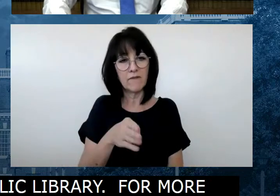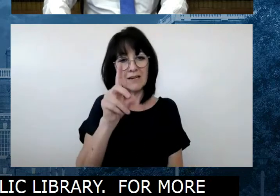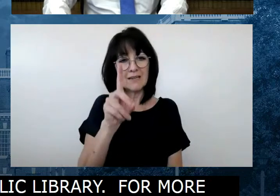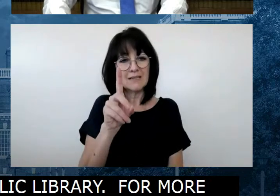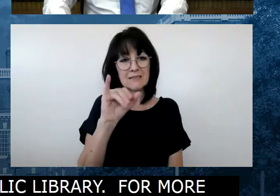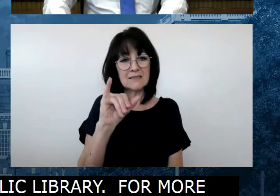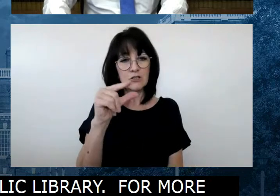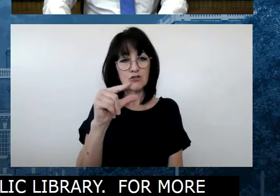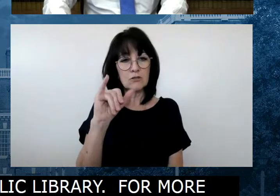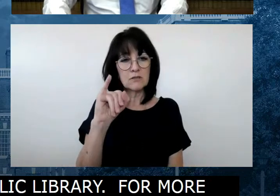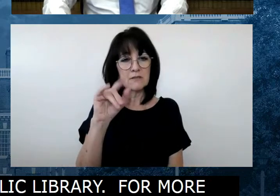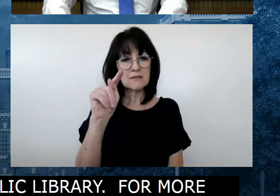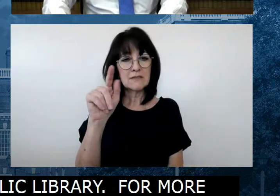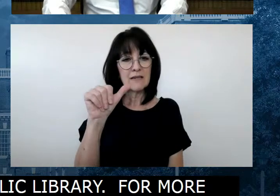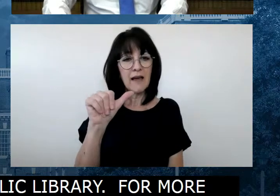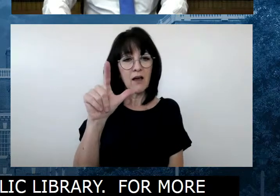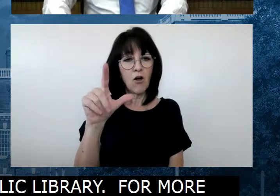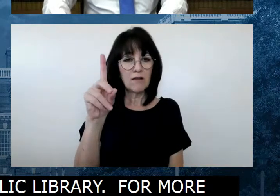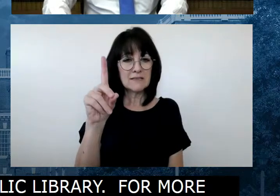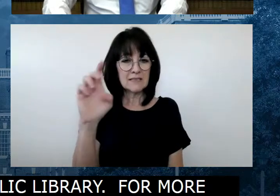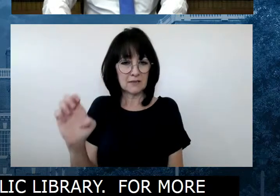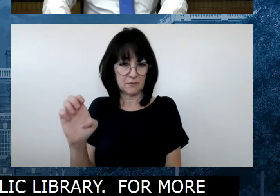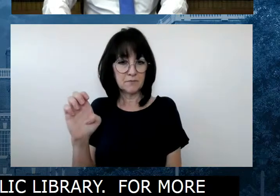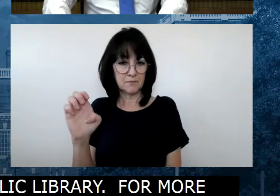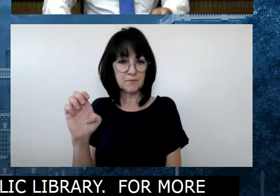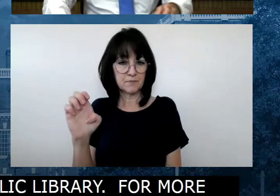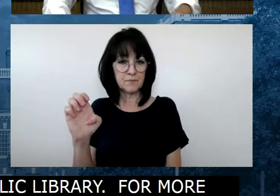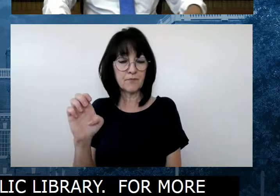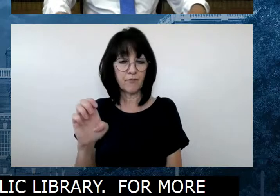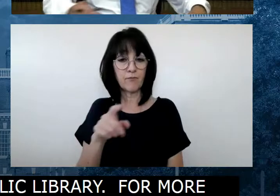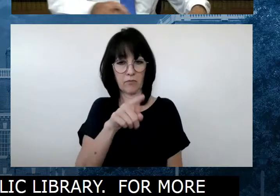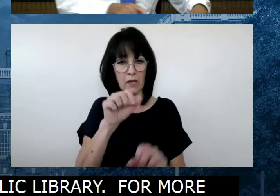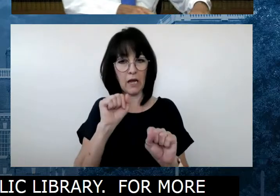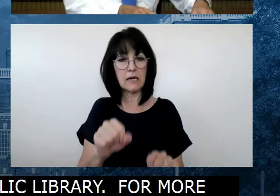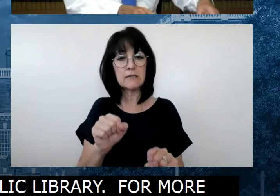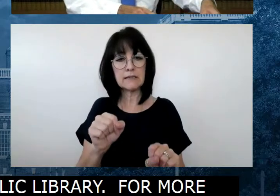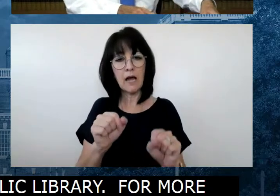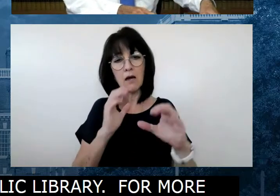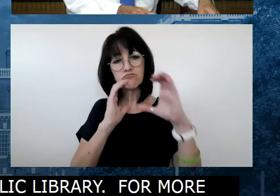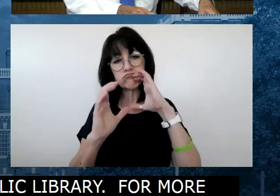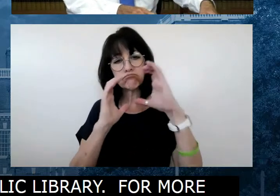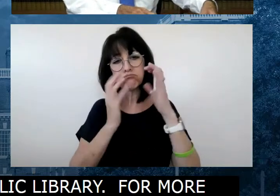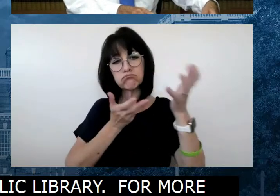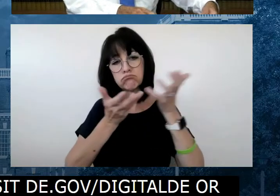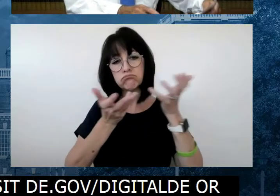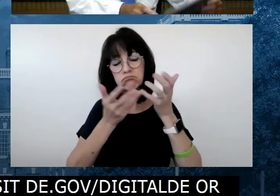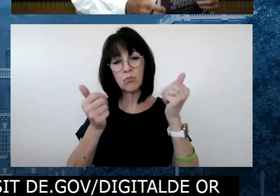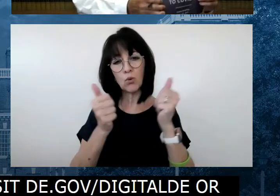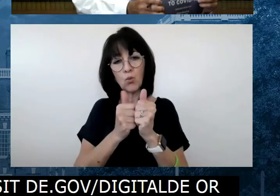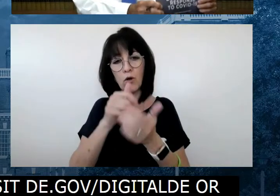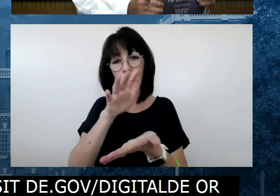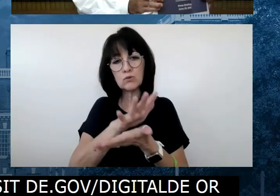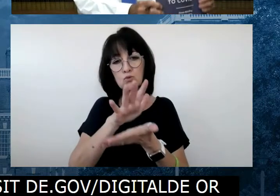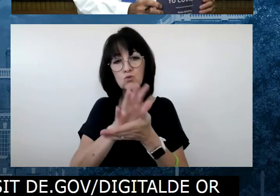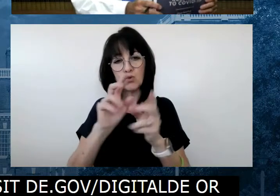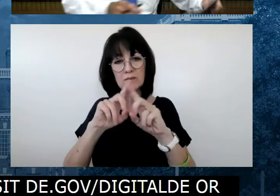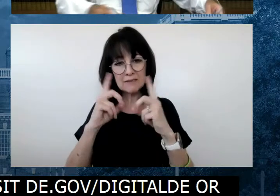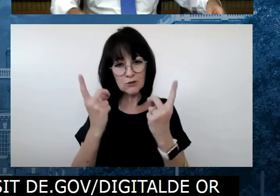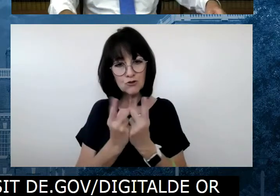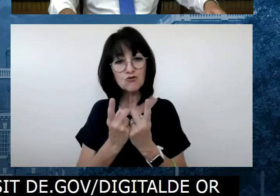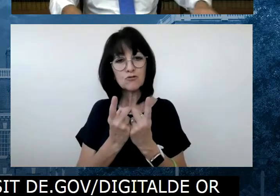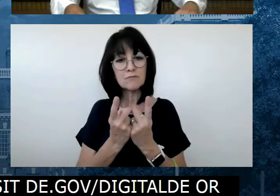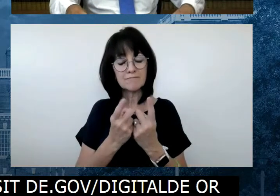de.gov/digital DE or talk to your local school districts. I noticed at the school, Warner Elementary School down the